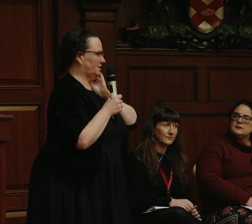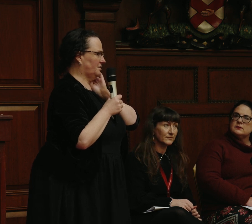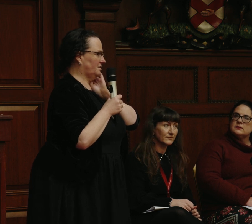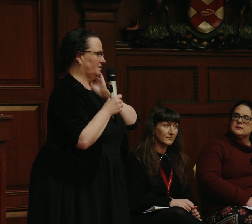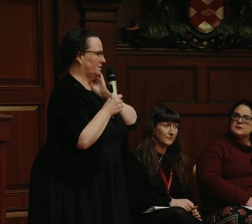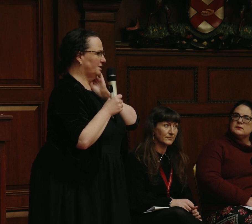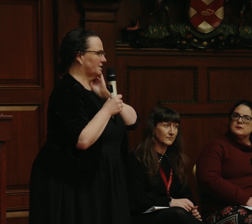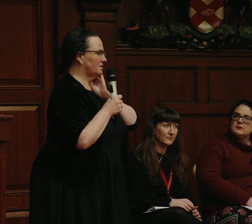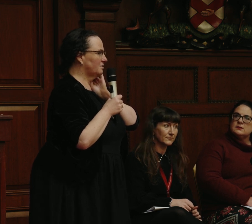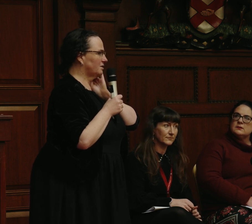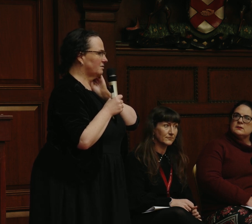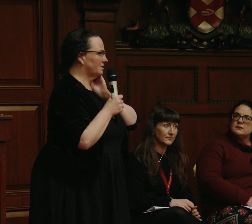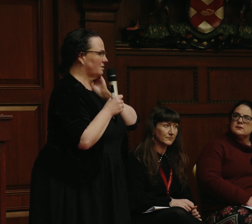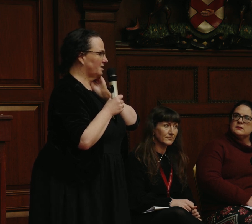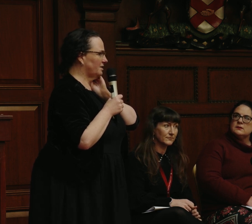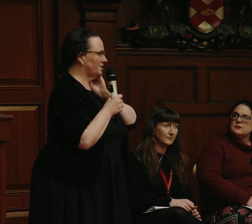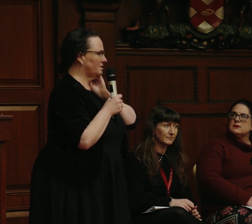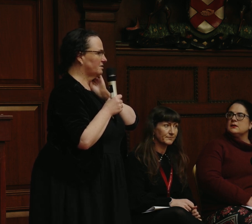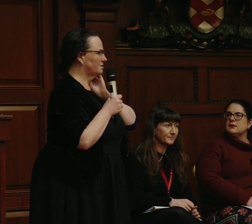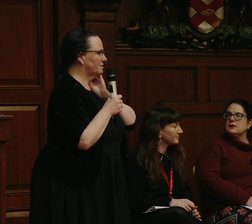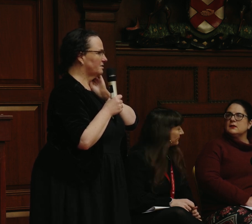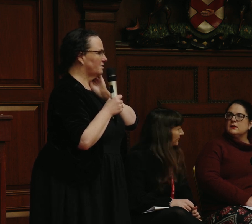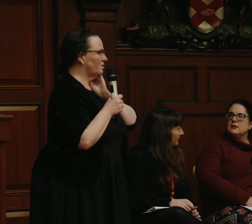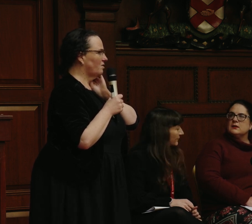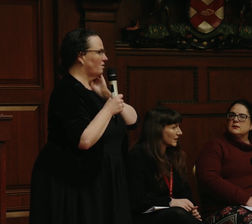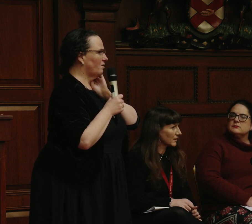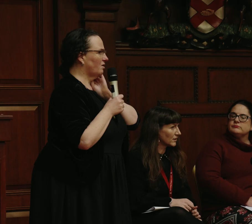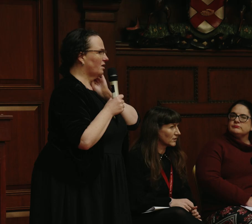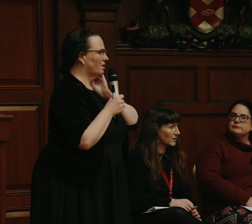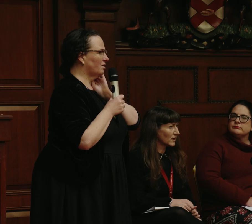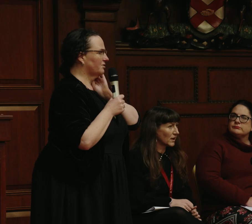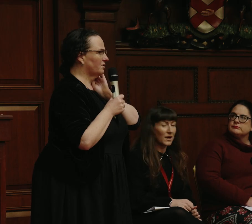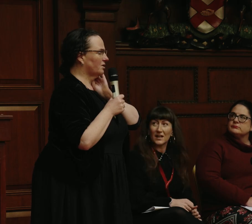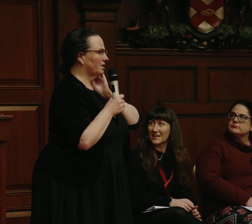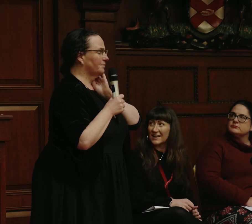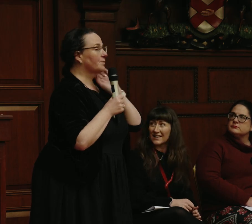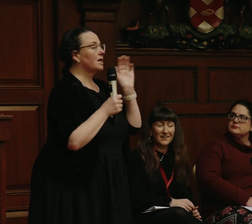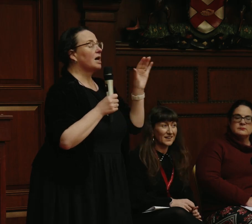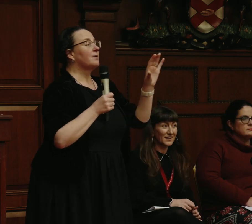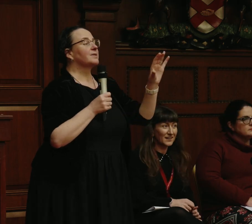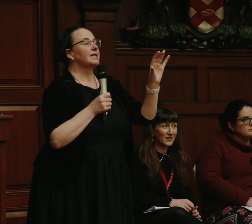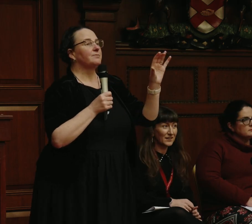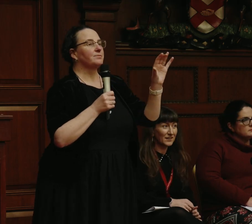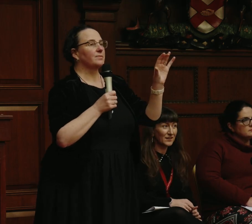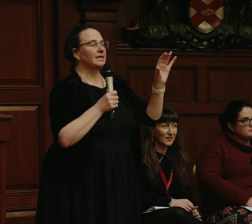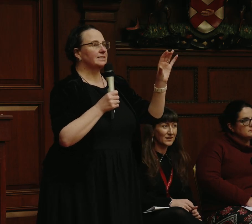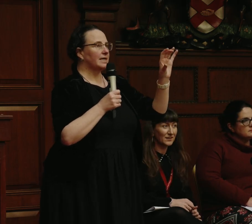Do they still use that terminology? Oh, is it SAA